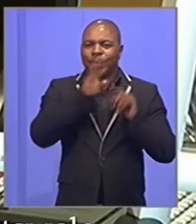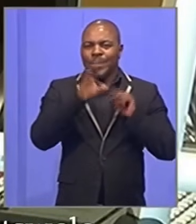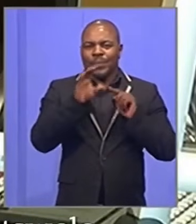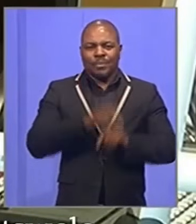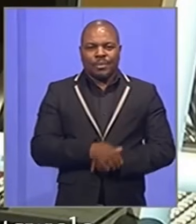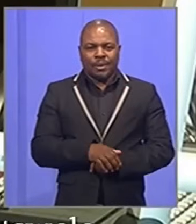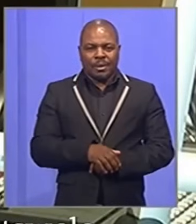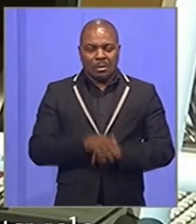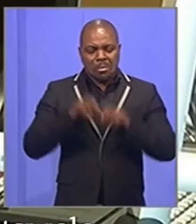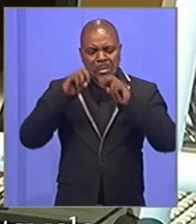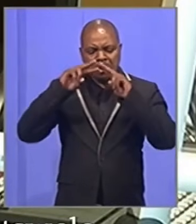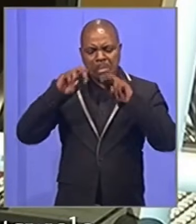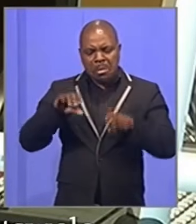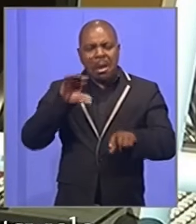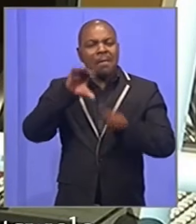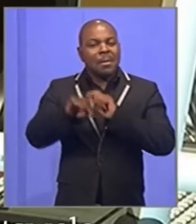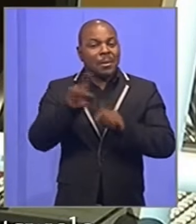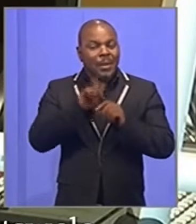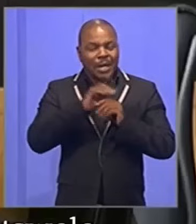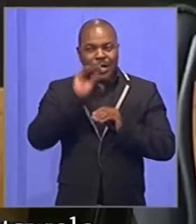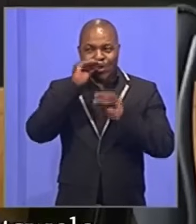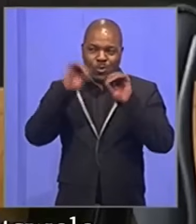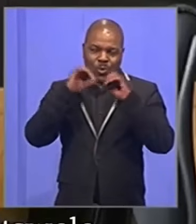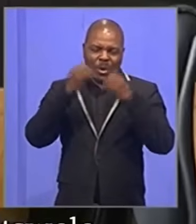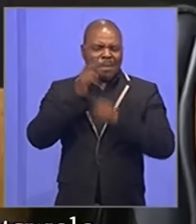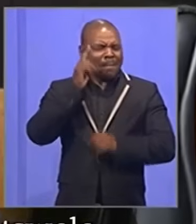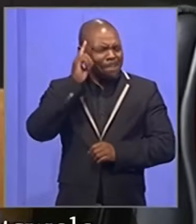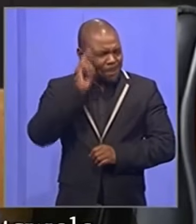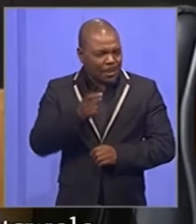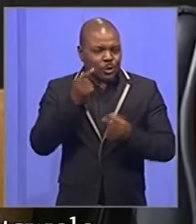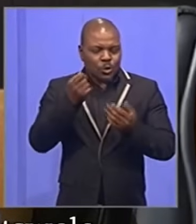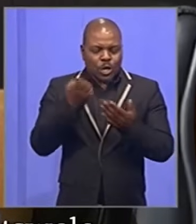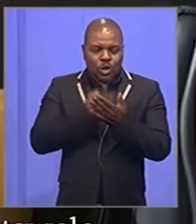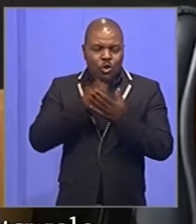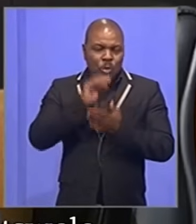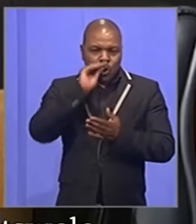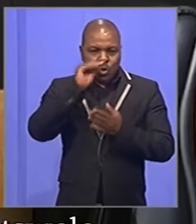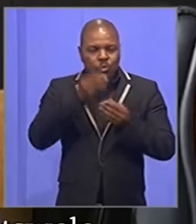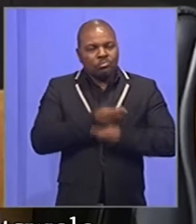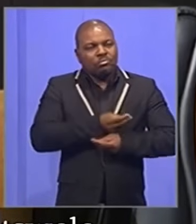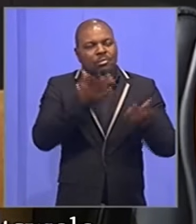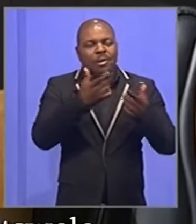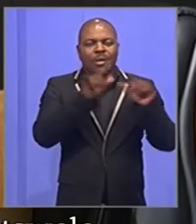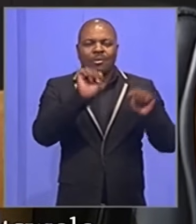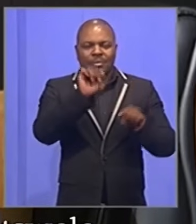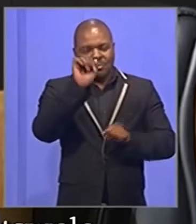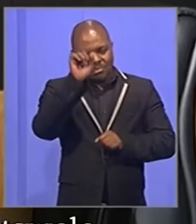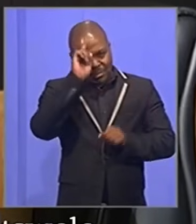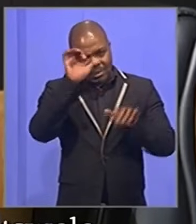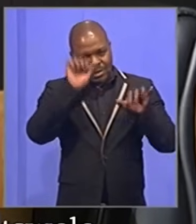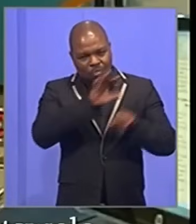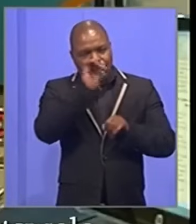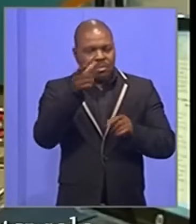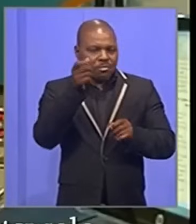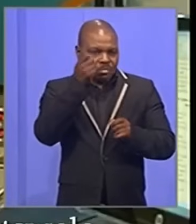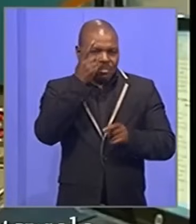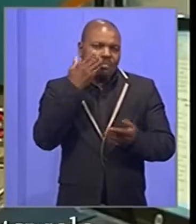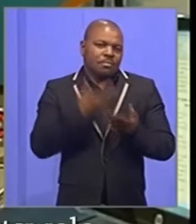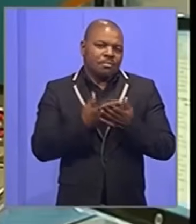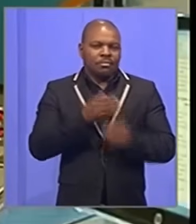Dipadiso tse entsweng di utolotse hore mekgatlo ya ditaba e lokela ho hasa ditaba tsa moruo ka puo ya letswele eo setjhaba se tlang ho e utlwisisa.